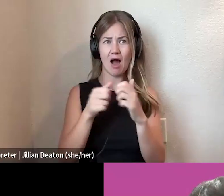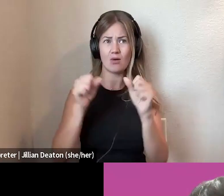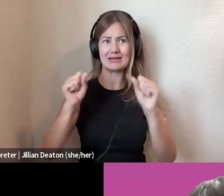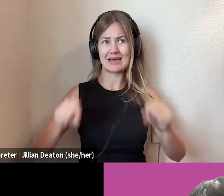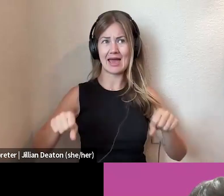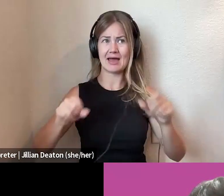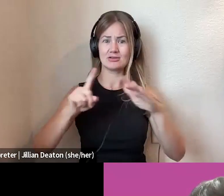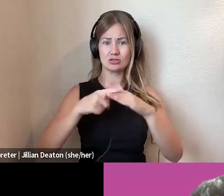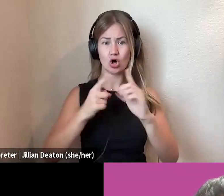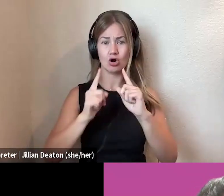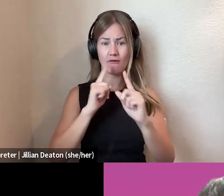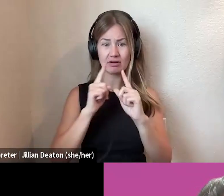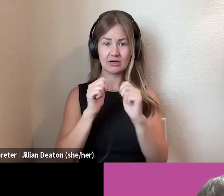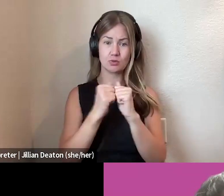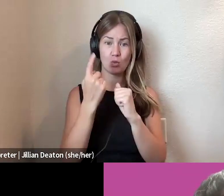one of these donors?